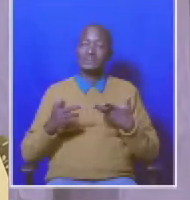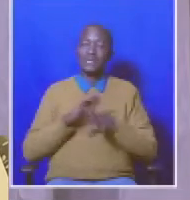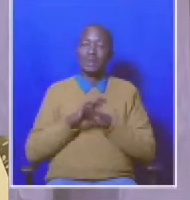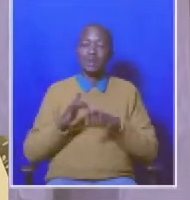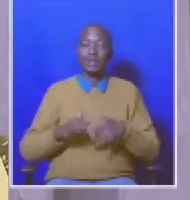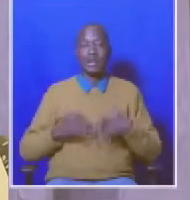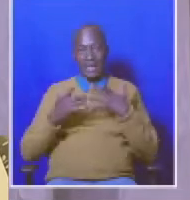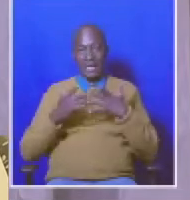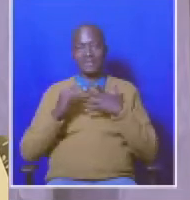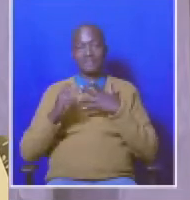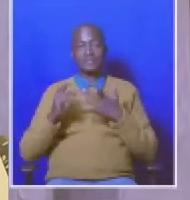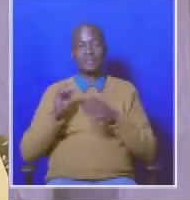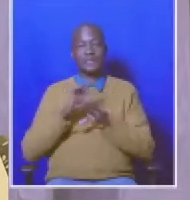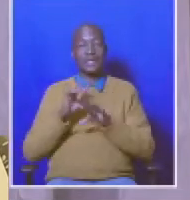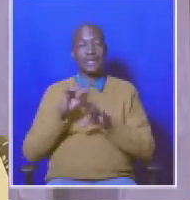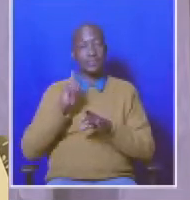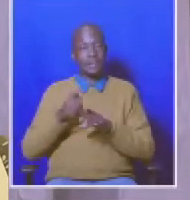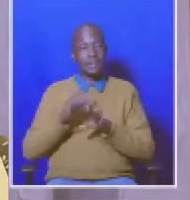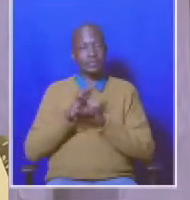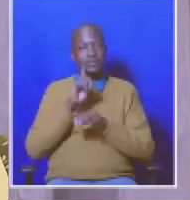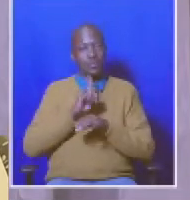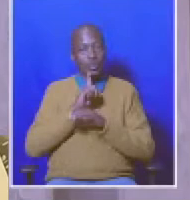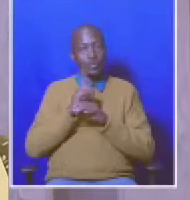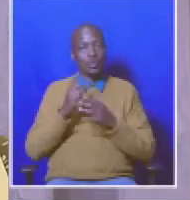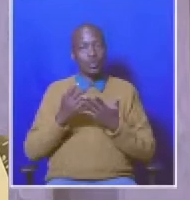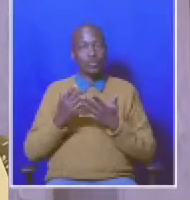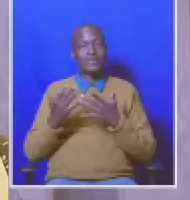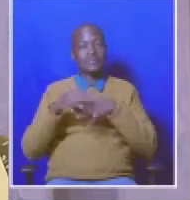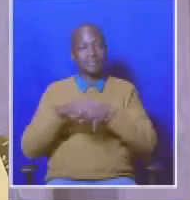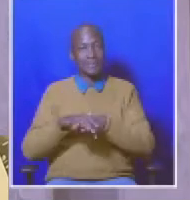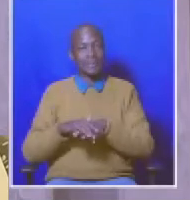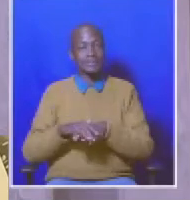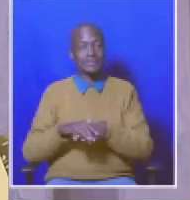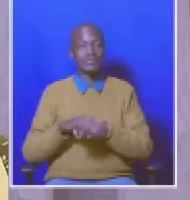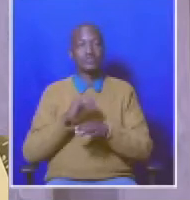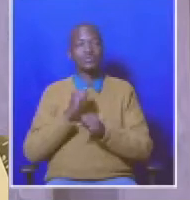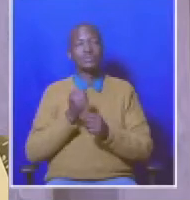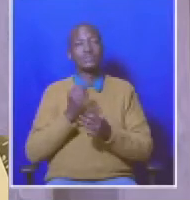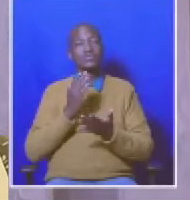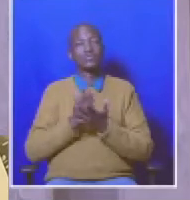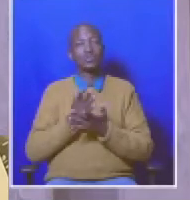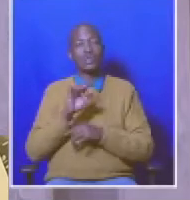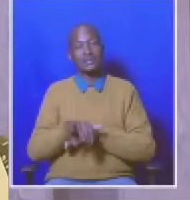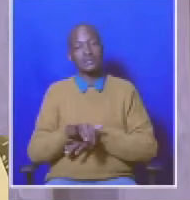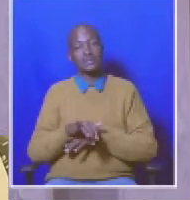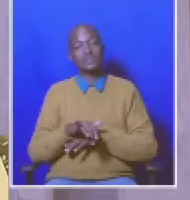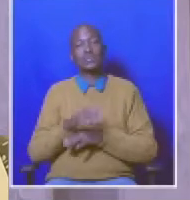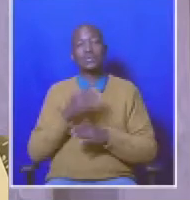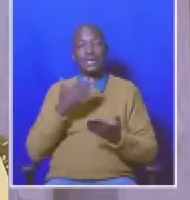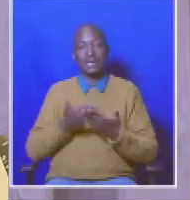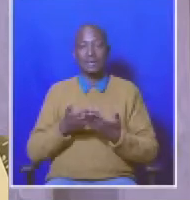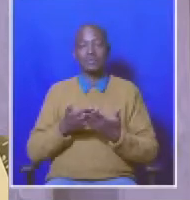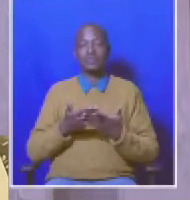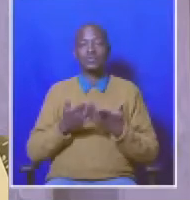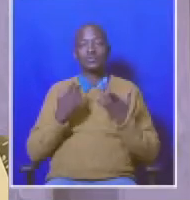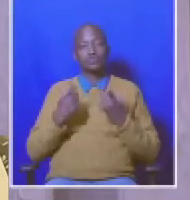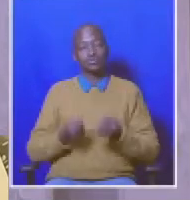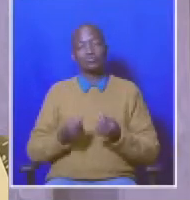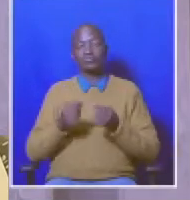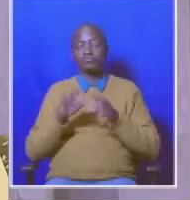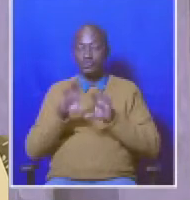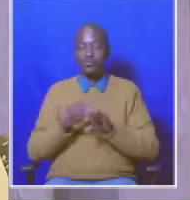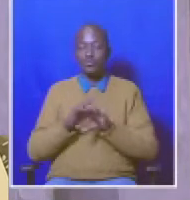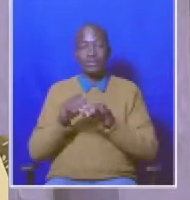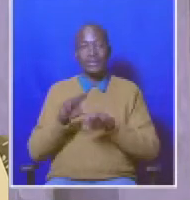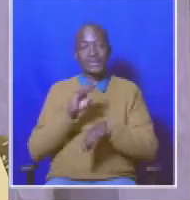be rigorously implemented to ensure that we're able to keep the